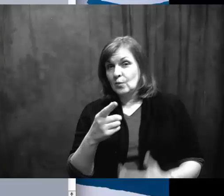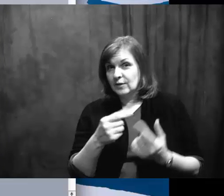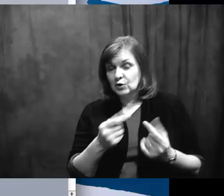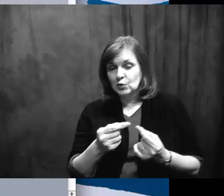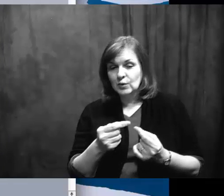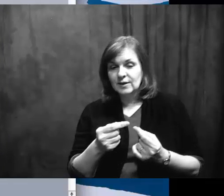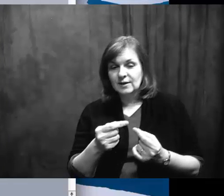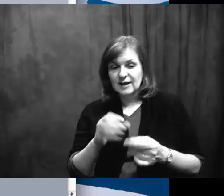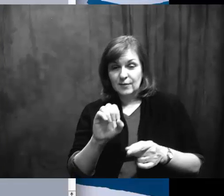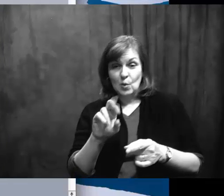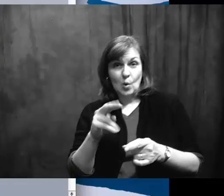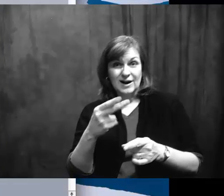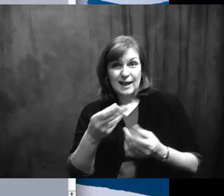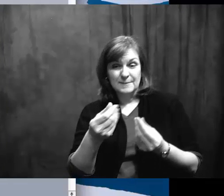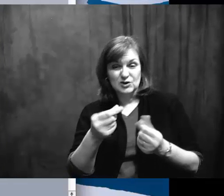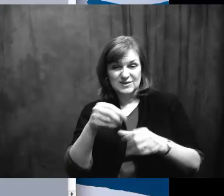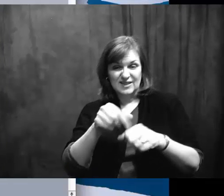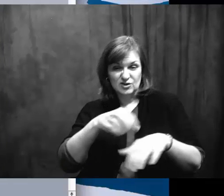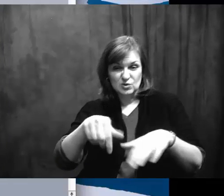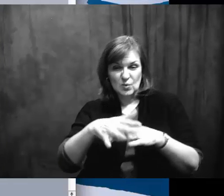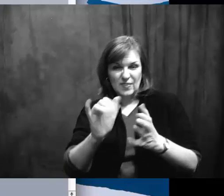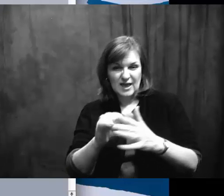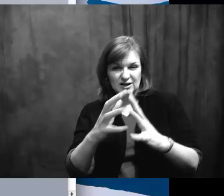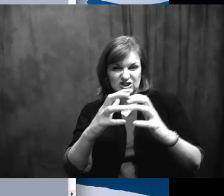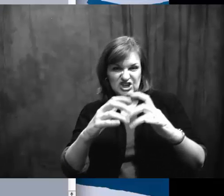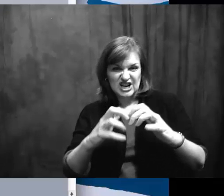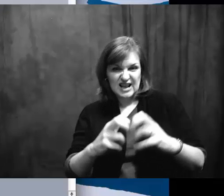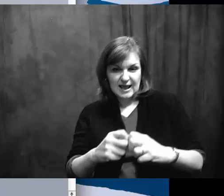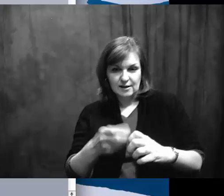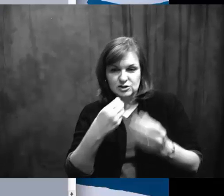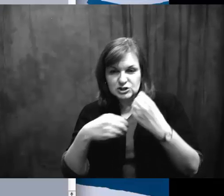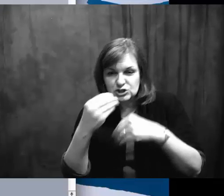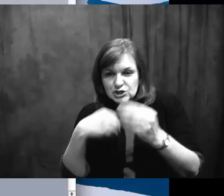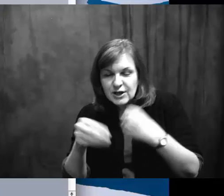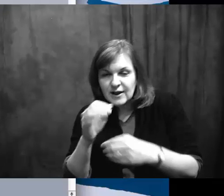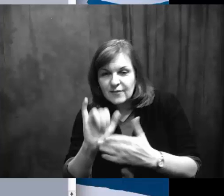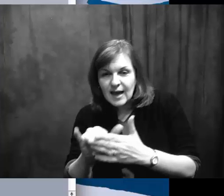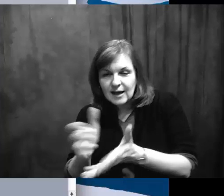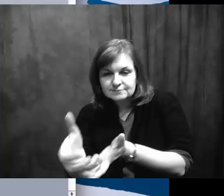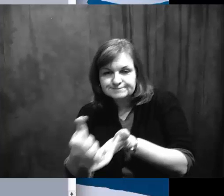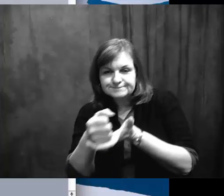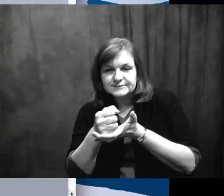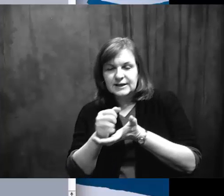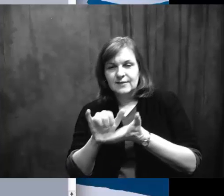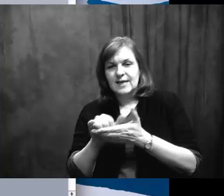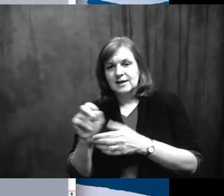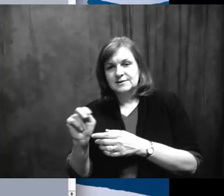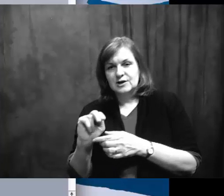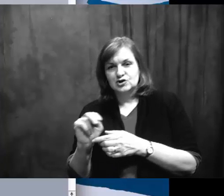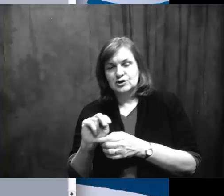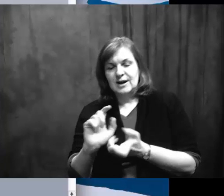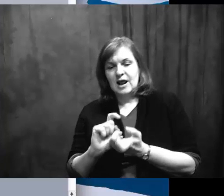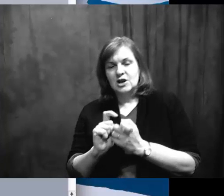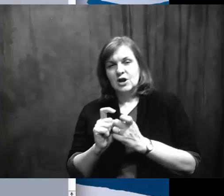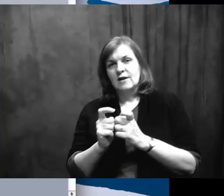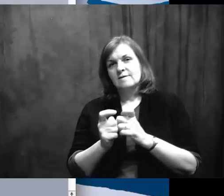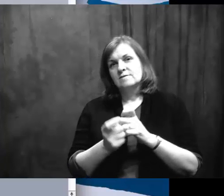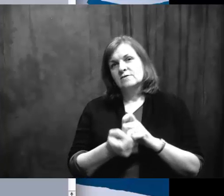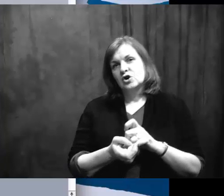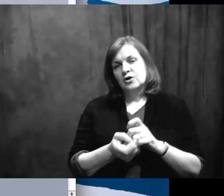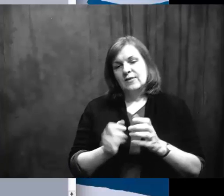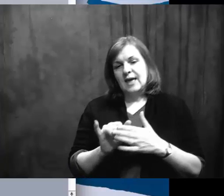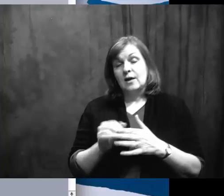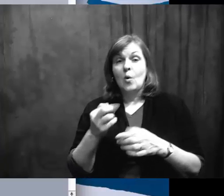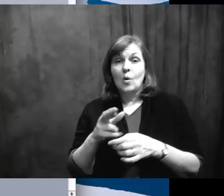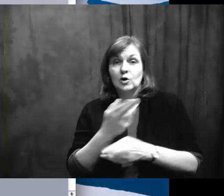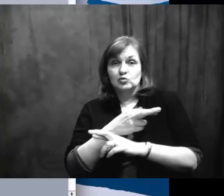are actually going to eat organic materials decaying in the soils, convert that nitrogen in those